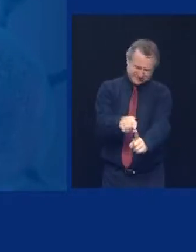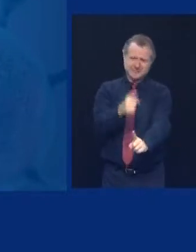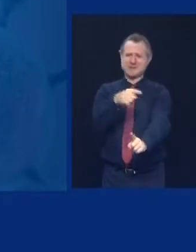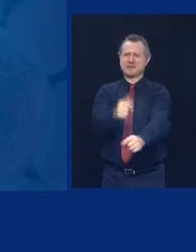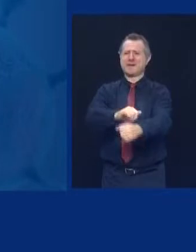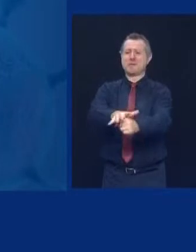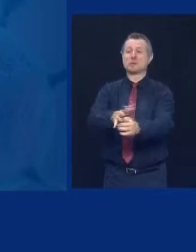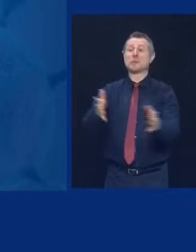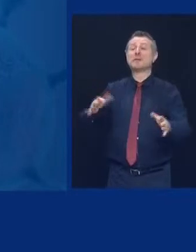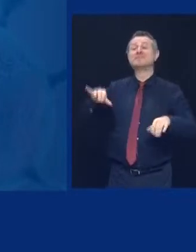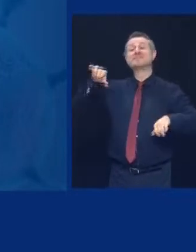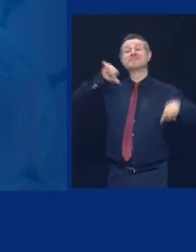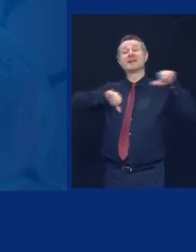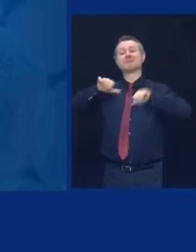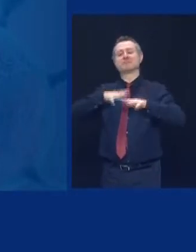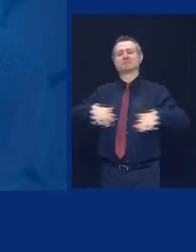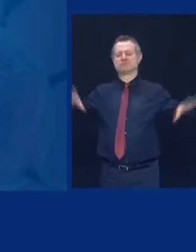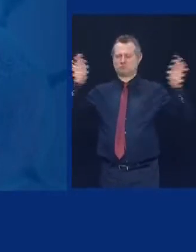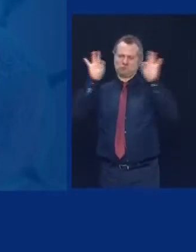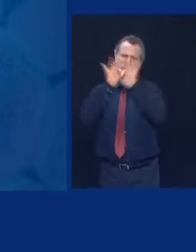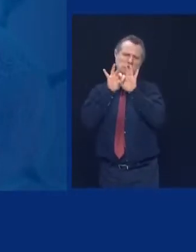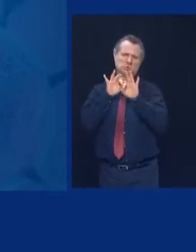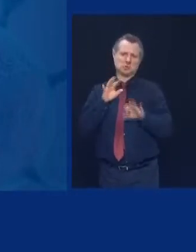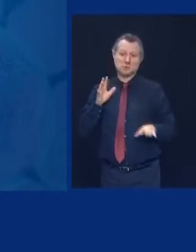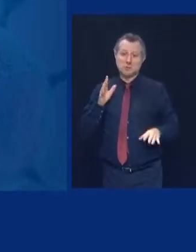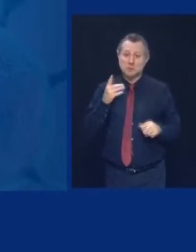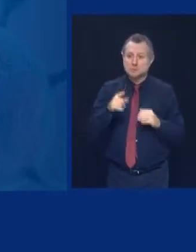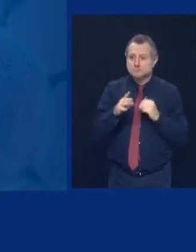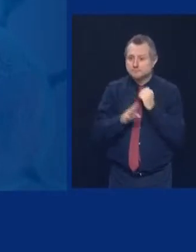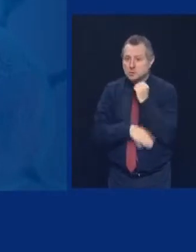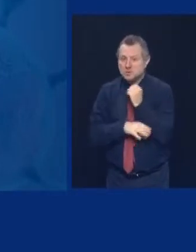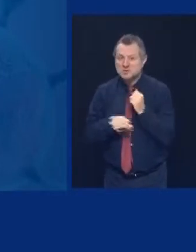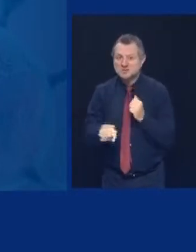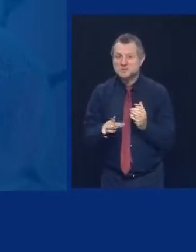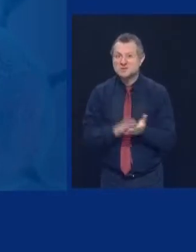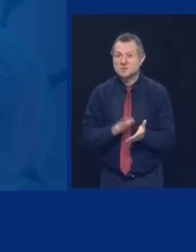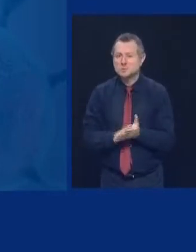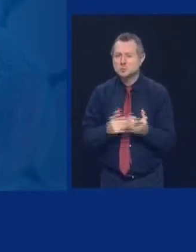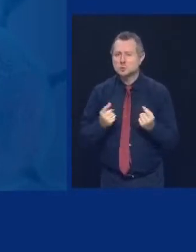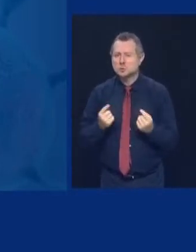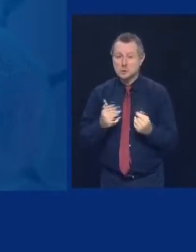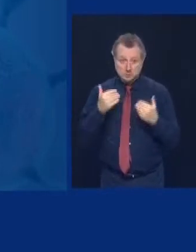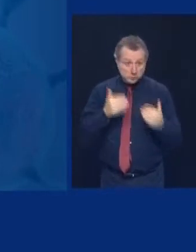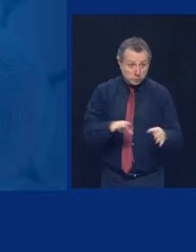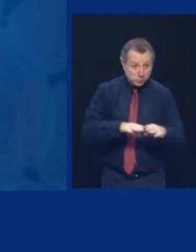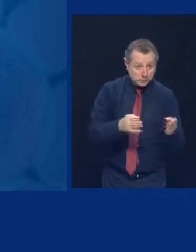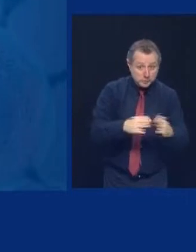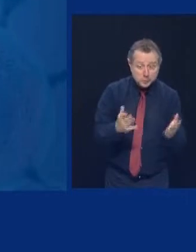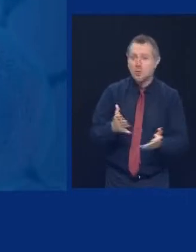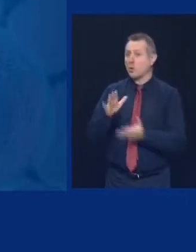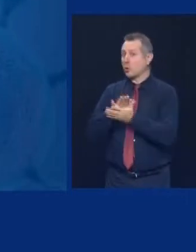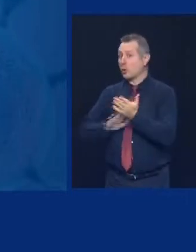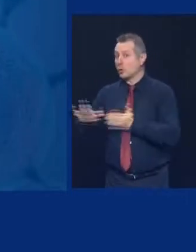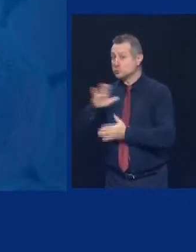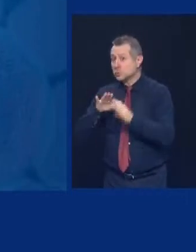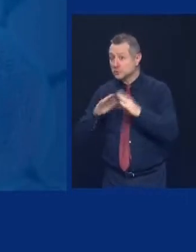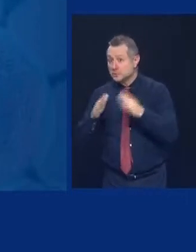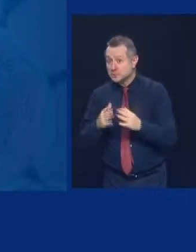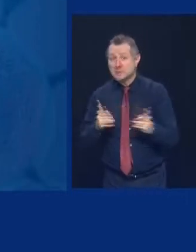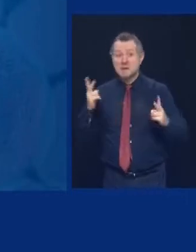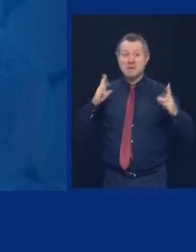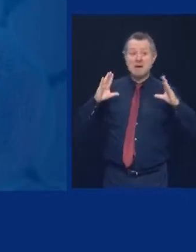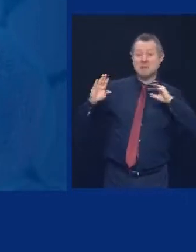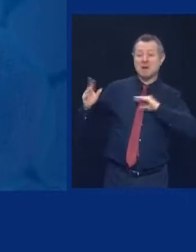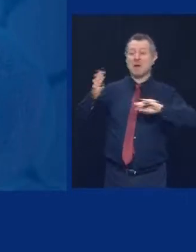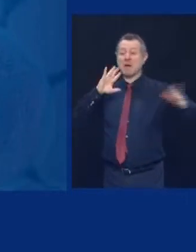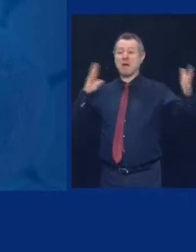happens in the fall? Schools open, colleges open, people come indoors. The outside activity is much